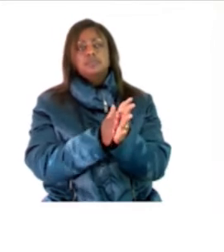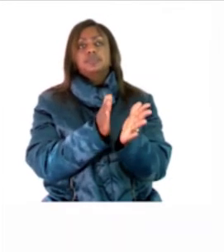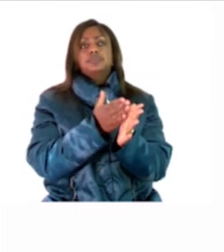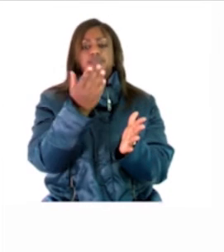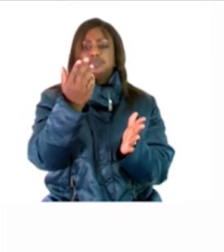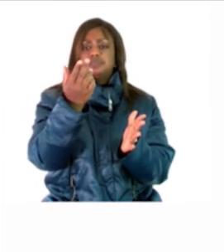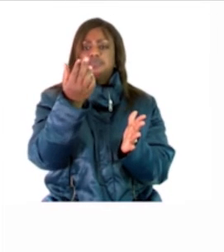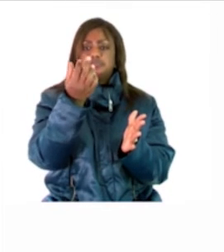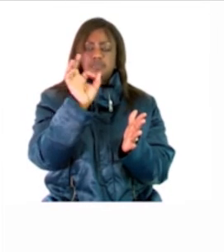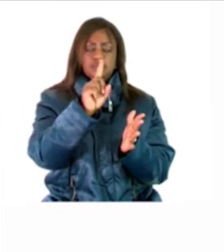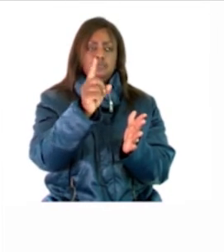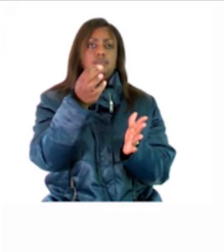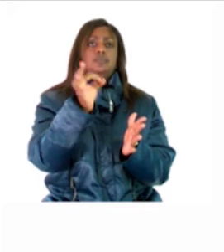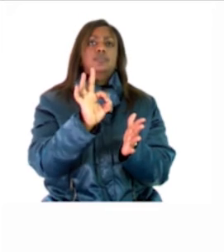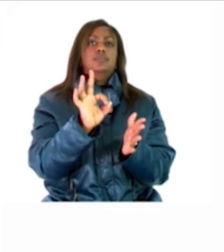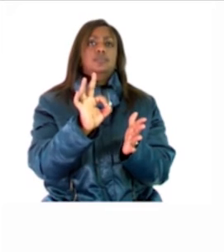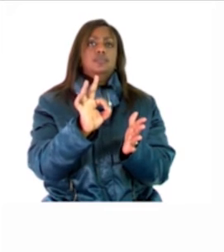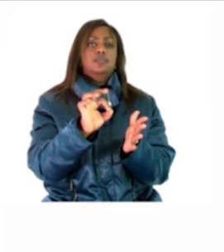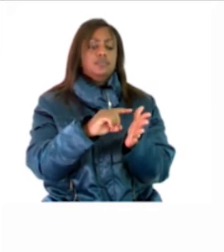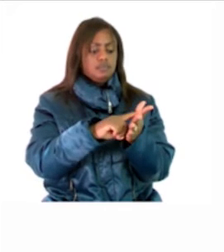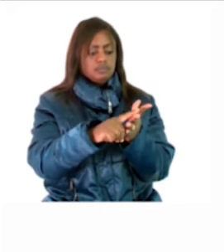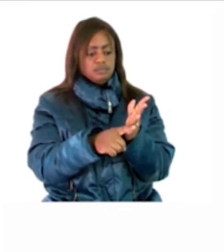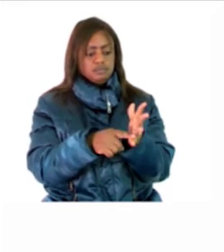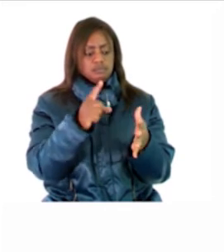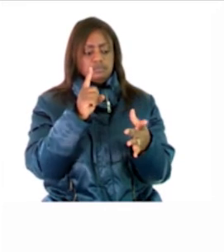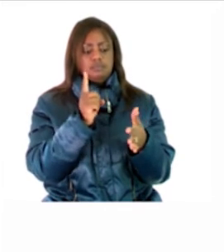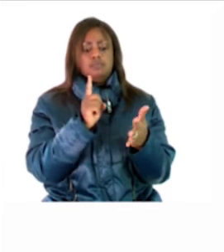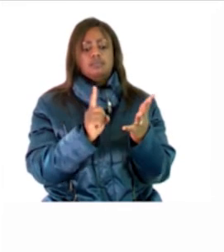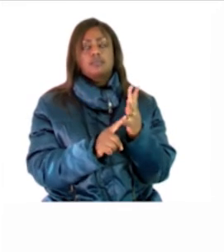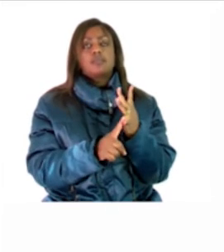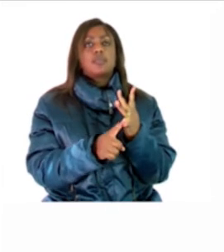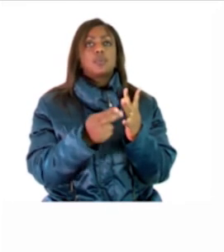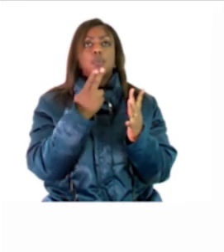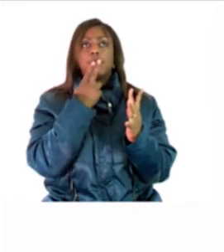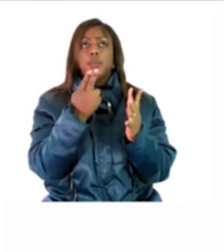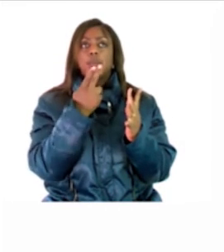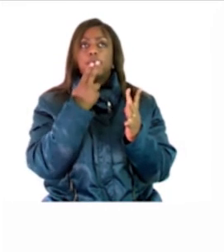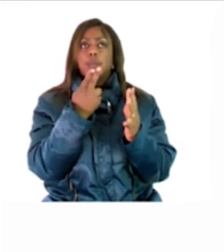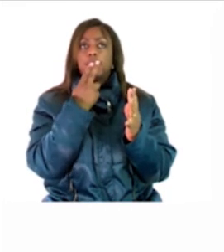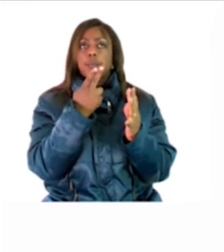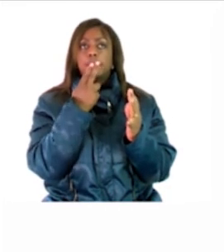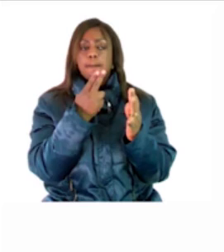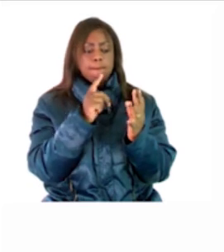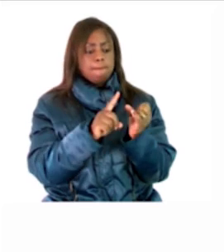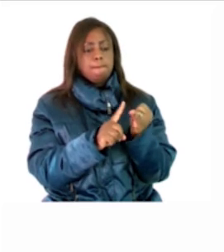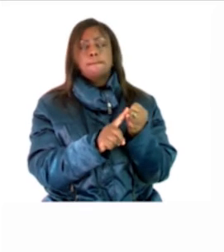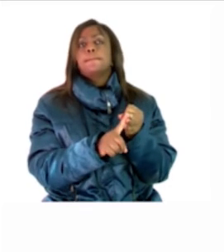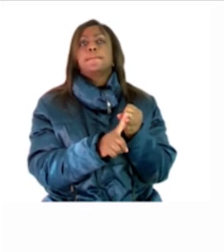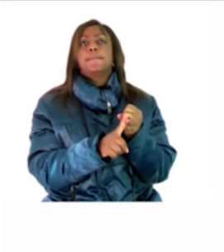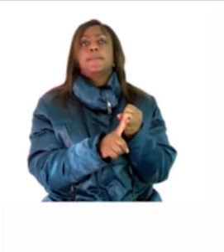have a few pictures of some of the substances that can be abused. We have tobacco. Those are cigarettes that we see people